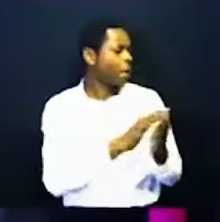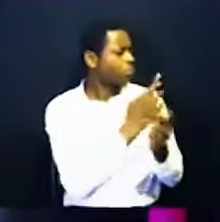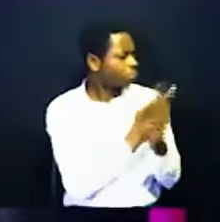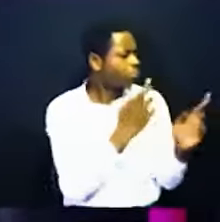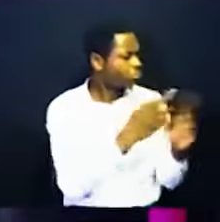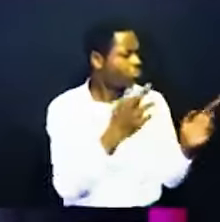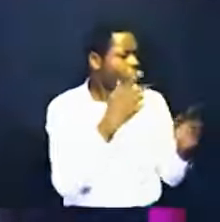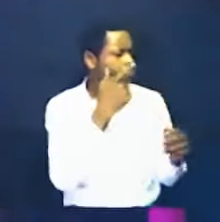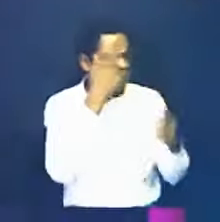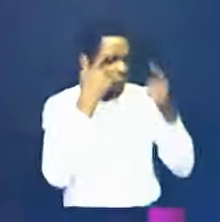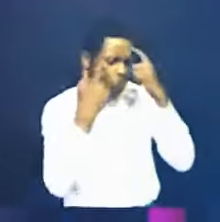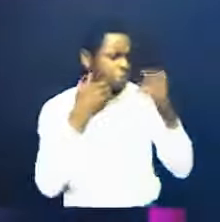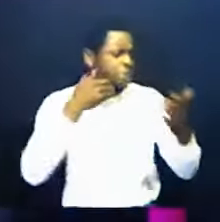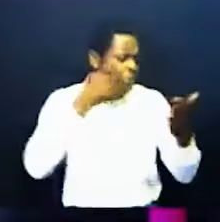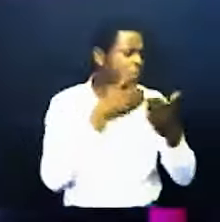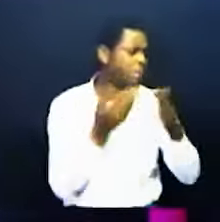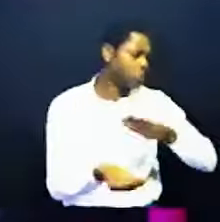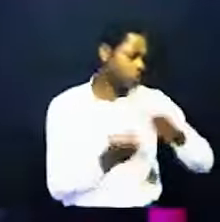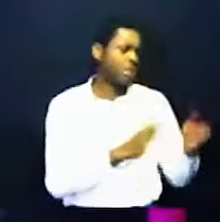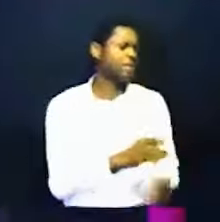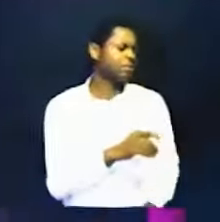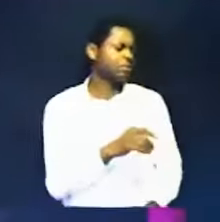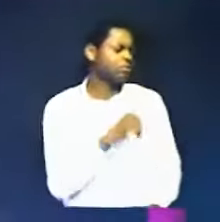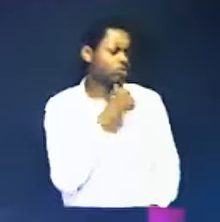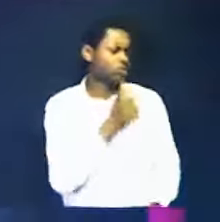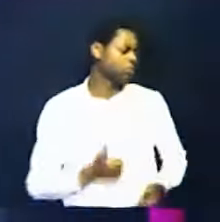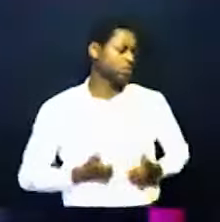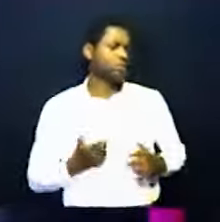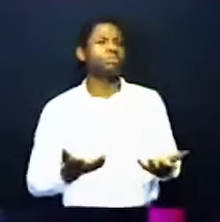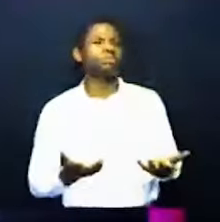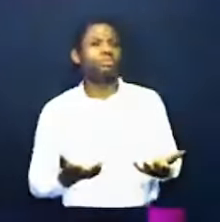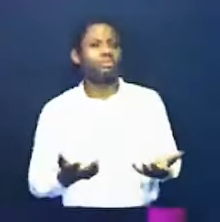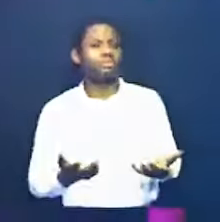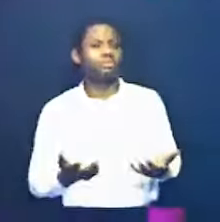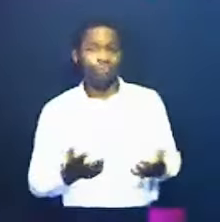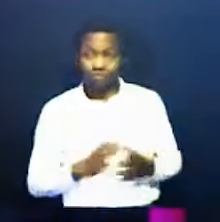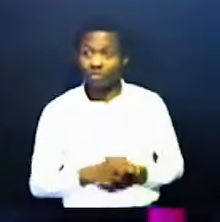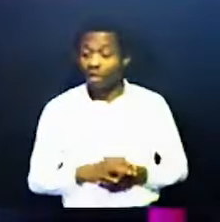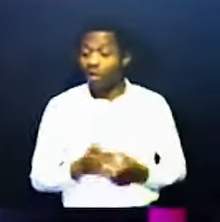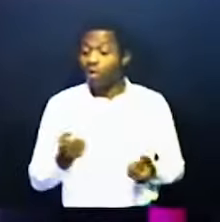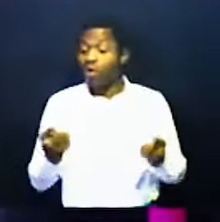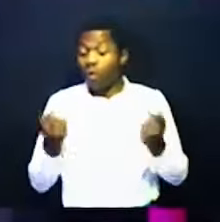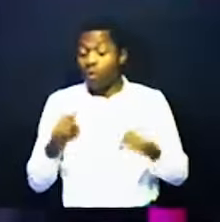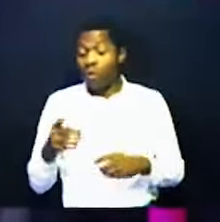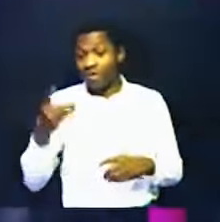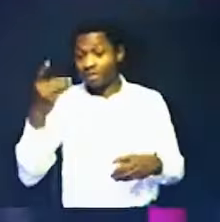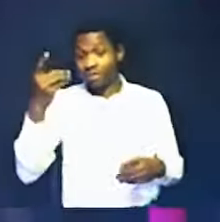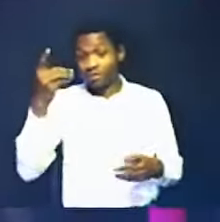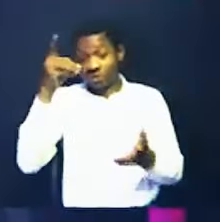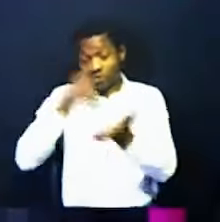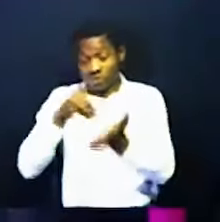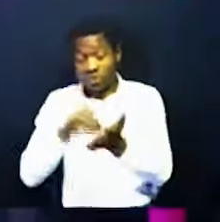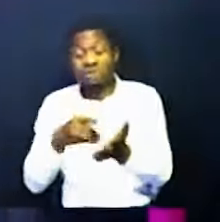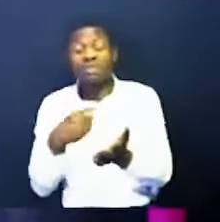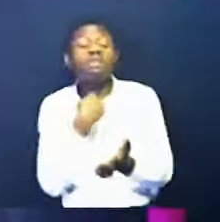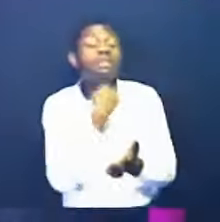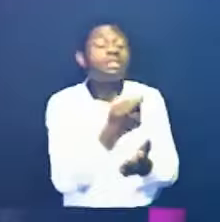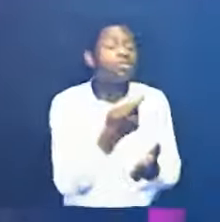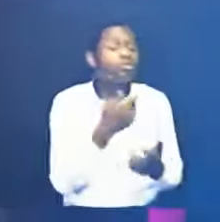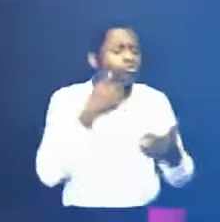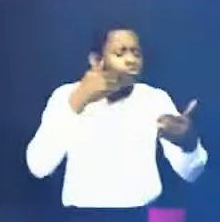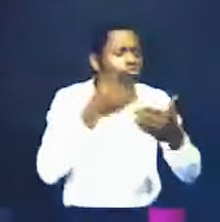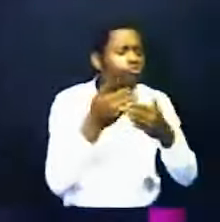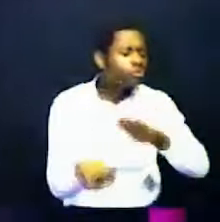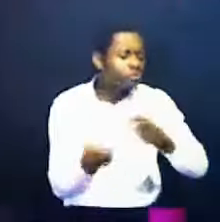die. You will not live." You see, when a doctor says you are going to die, we pray